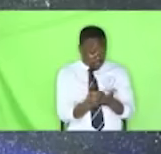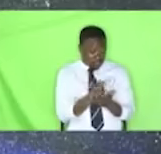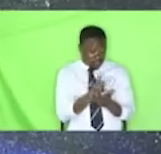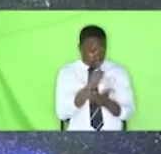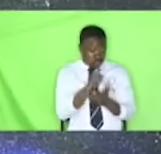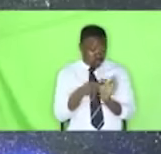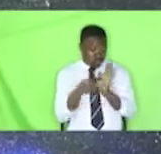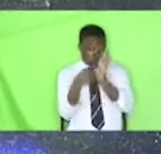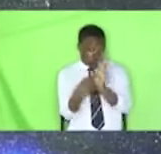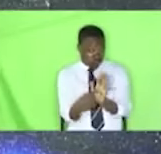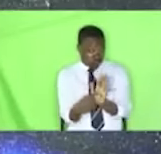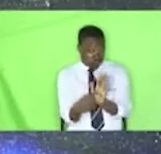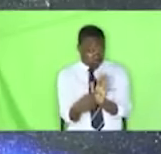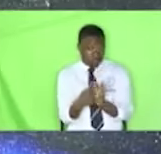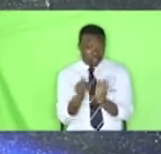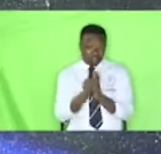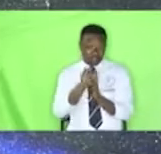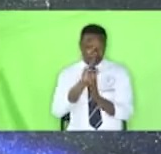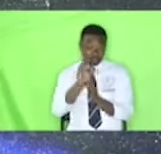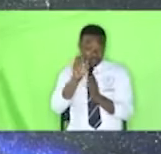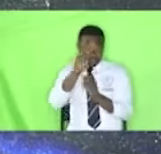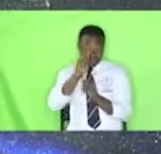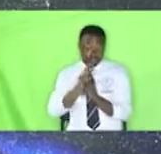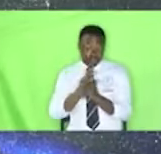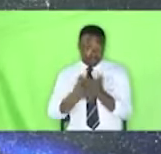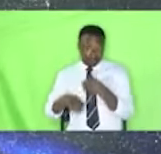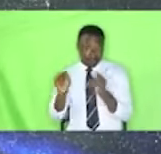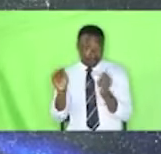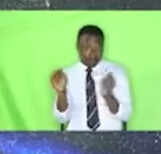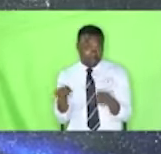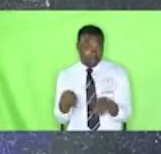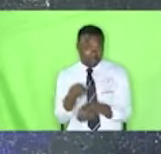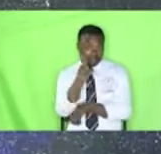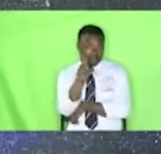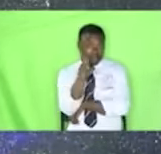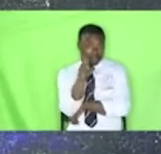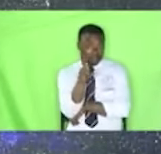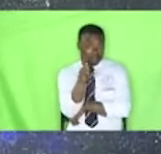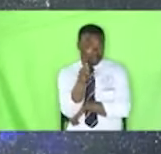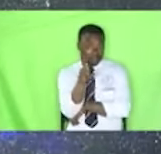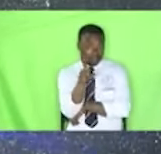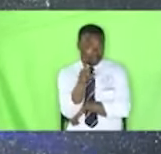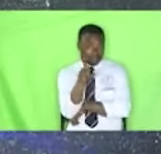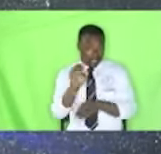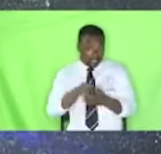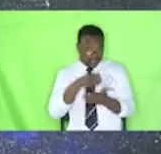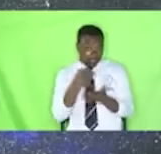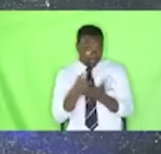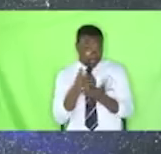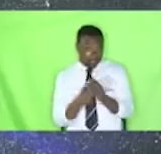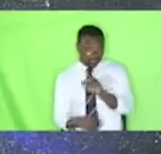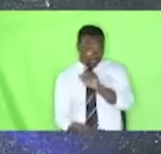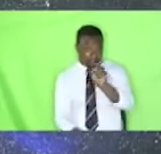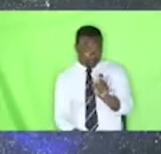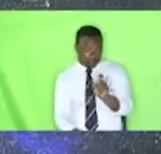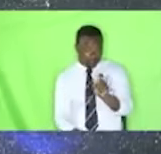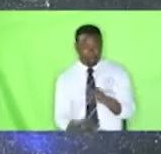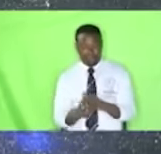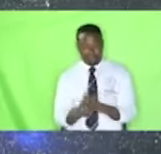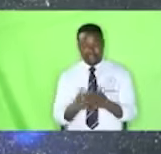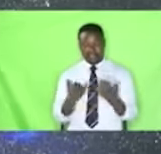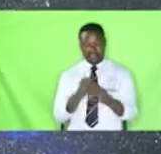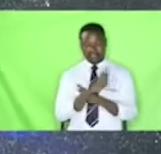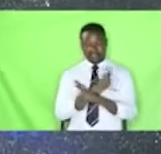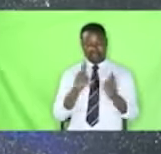establish this claim that a virgin actually gave birth to a son? The redemption story,